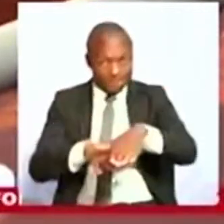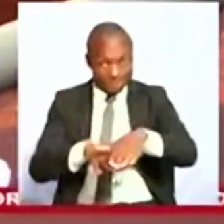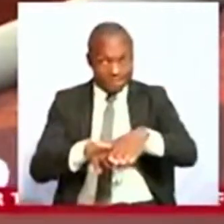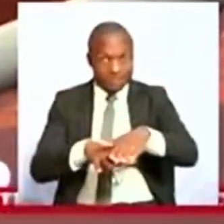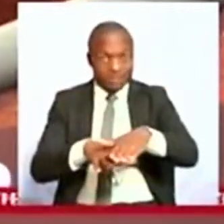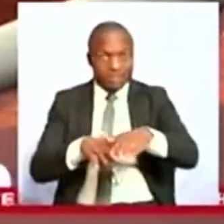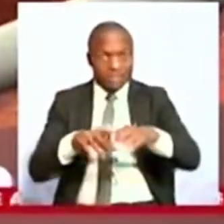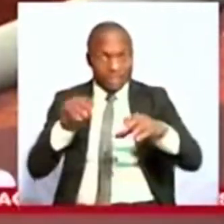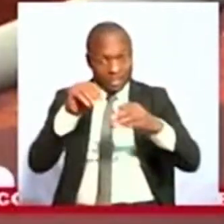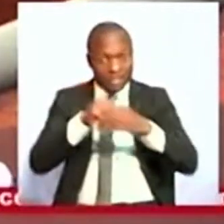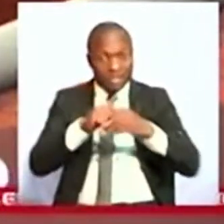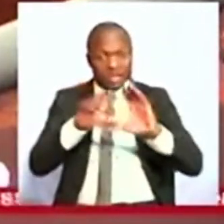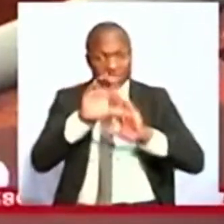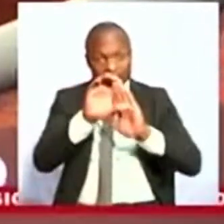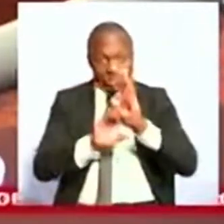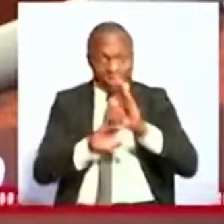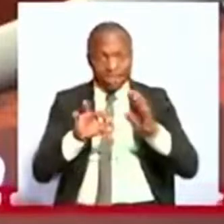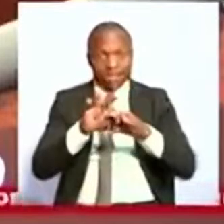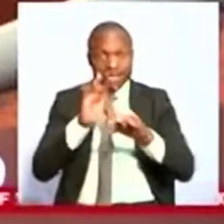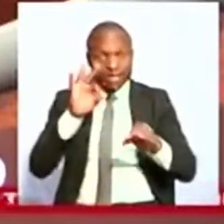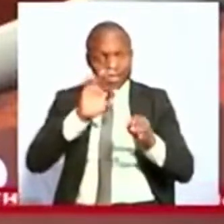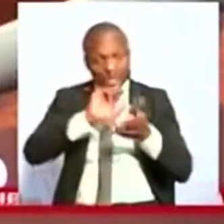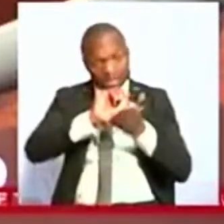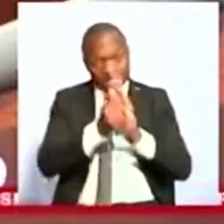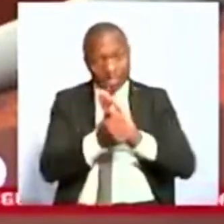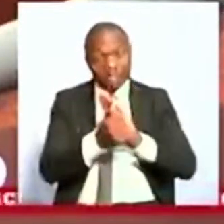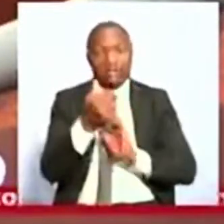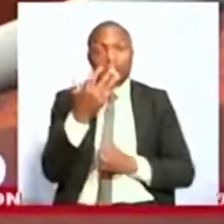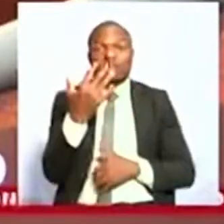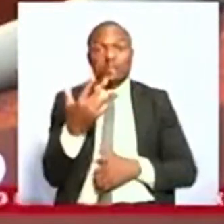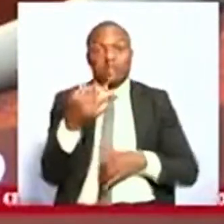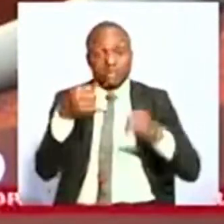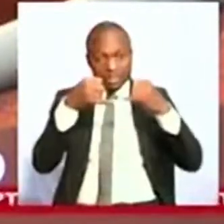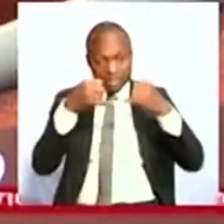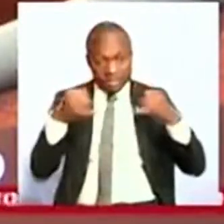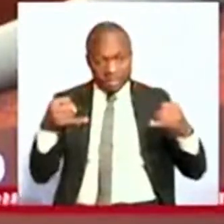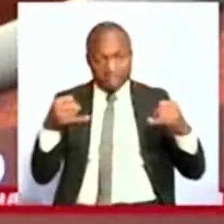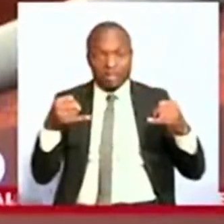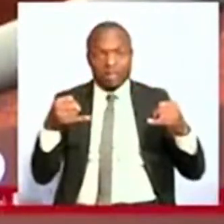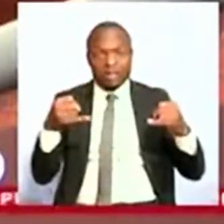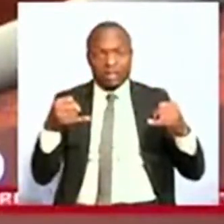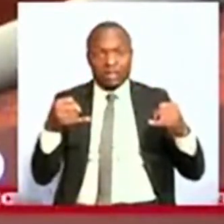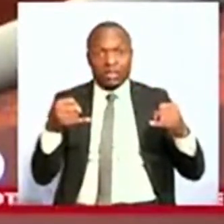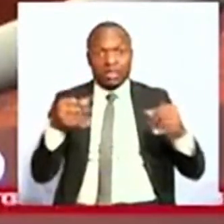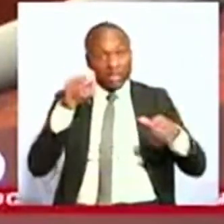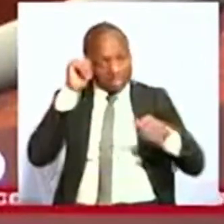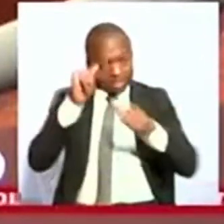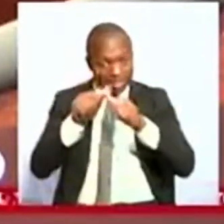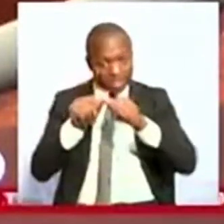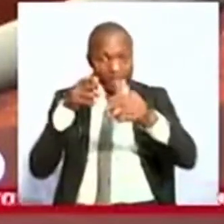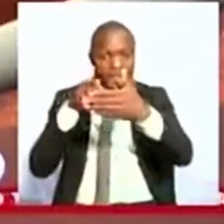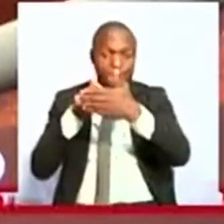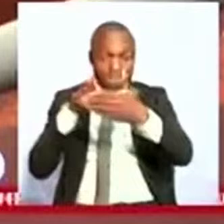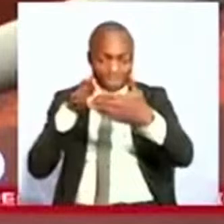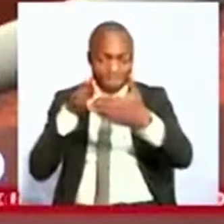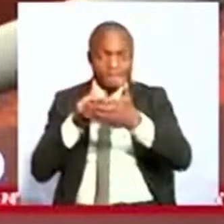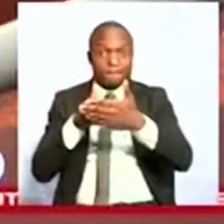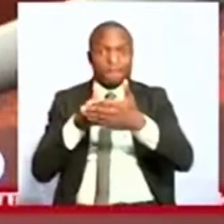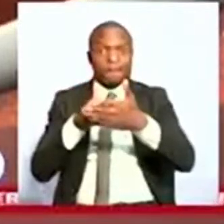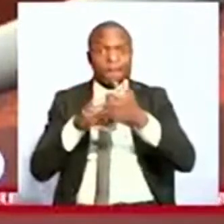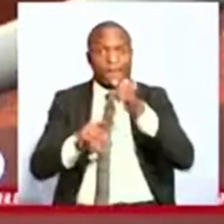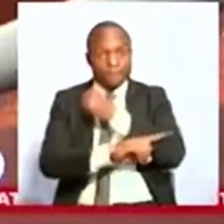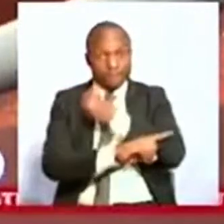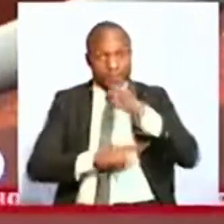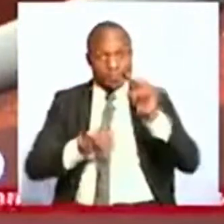in our Constitution, we find under Article 5, in line with the Convention Against Torture, the Constitution